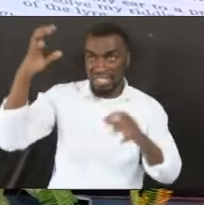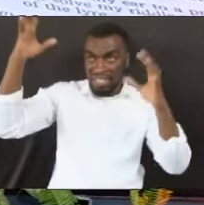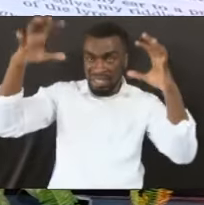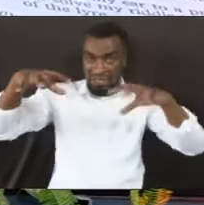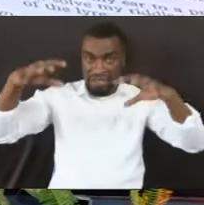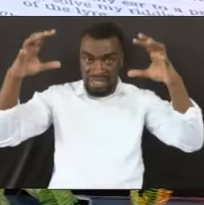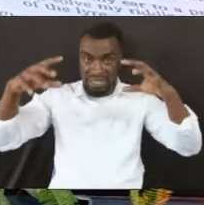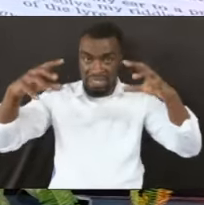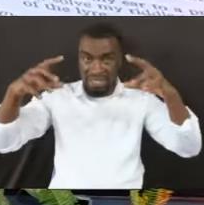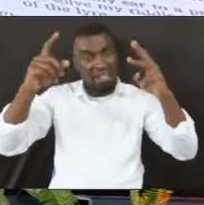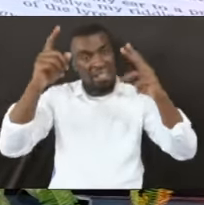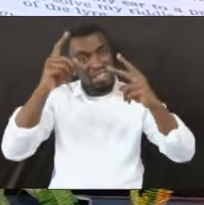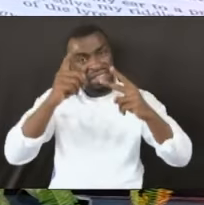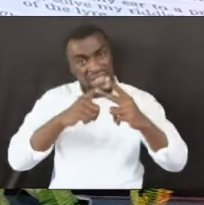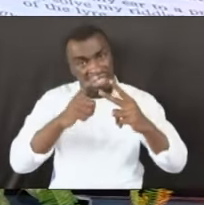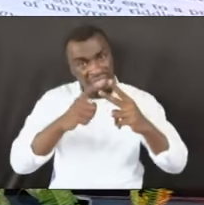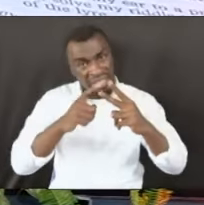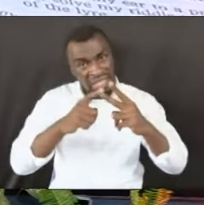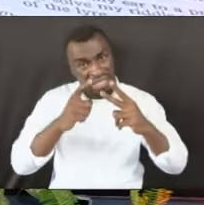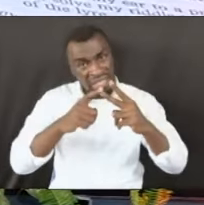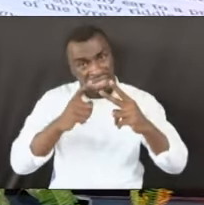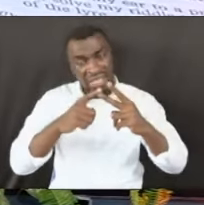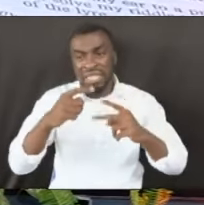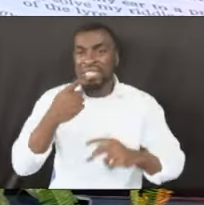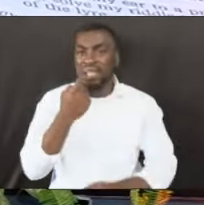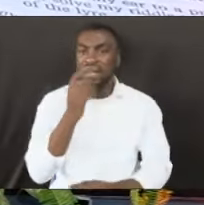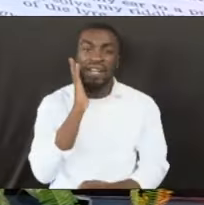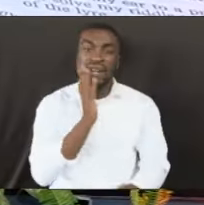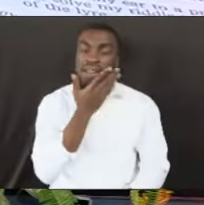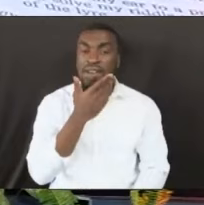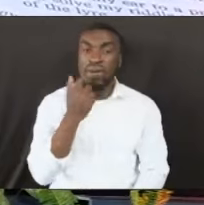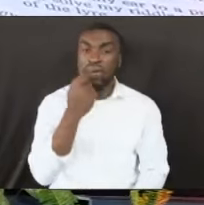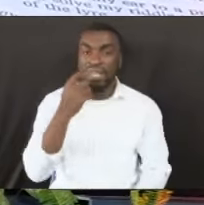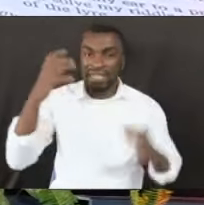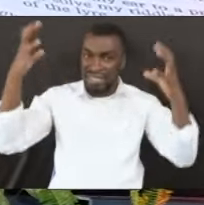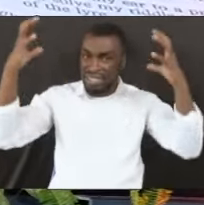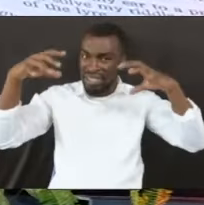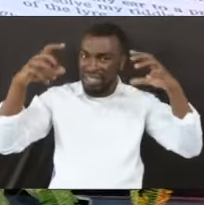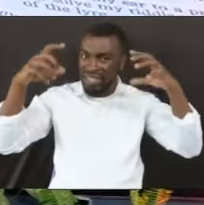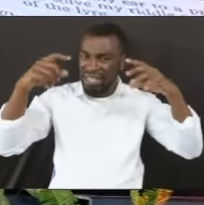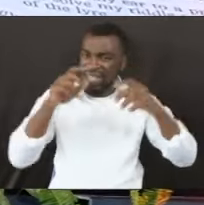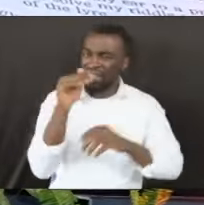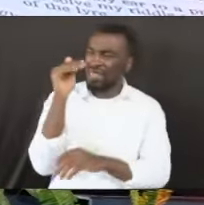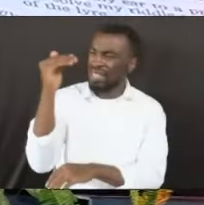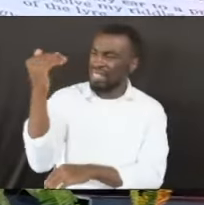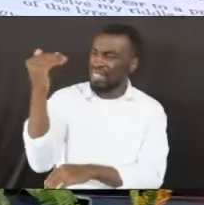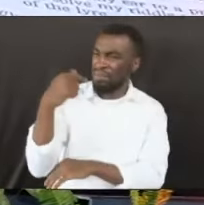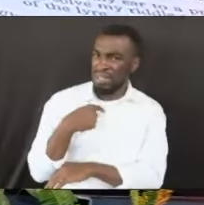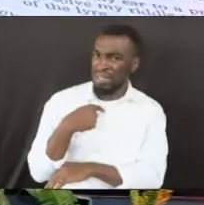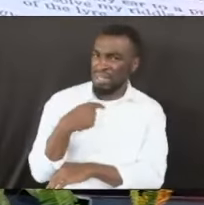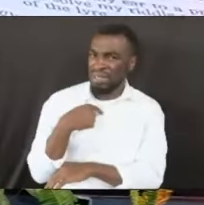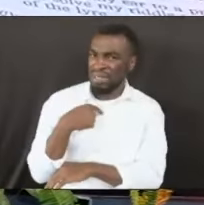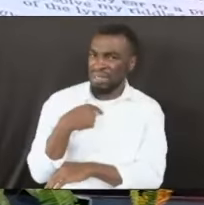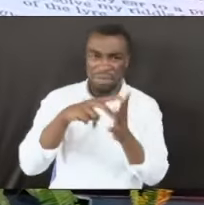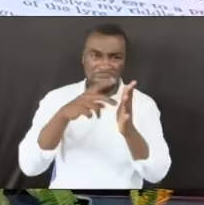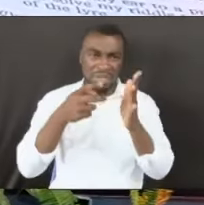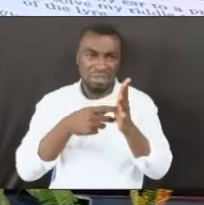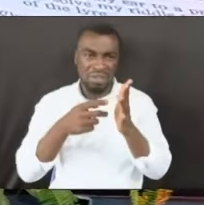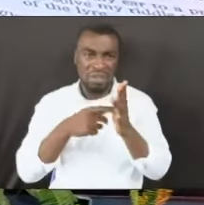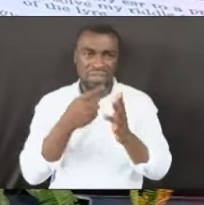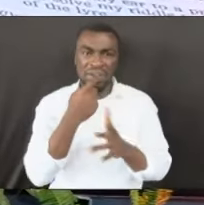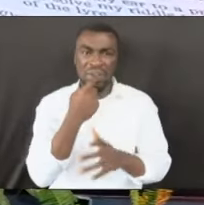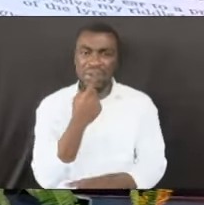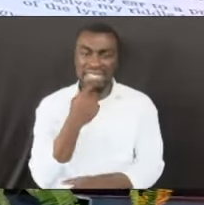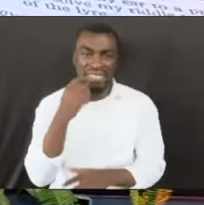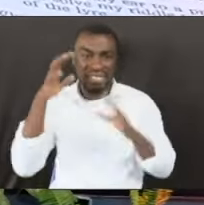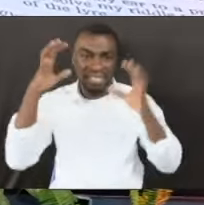second one now was white rain. Later on, she asked me the meaning of the white rain. I said, I'm no interpreter of dreams and visions,